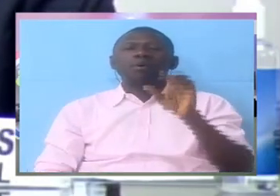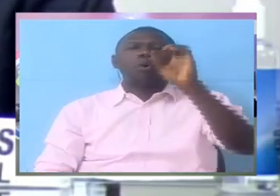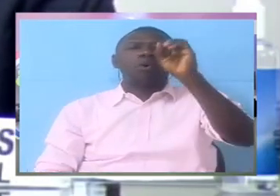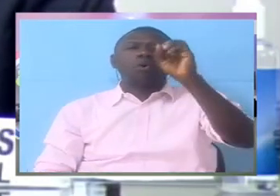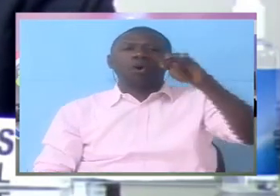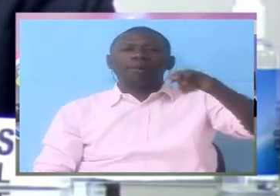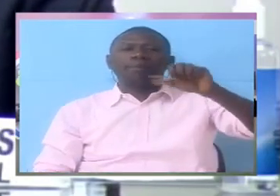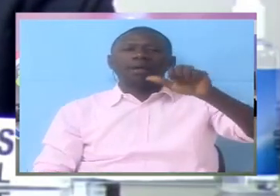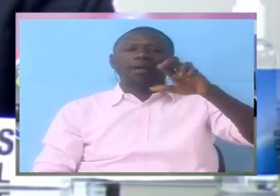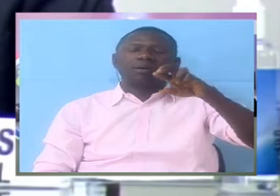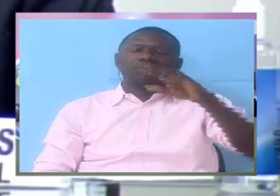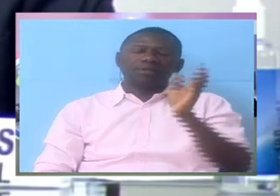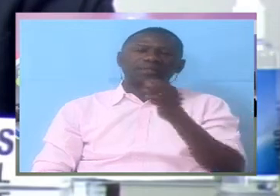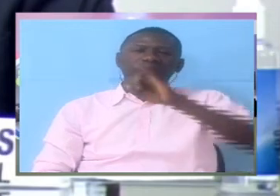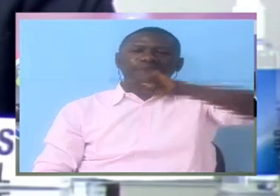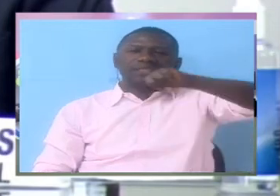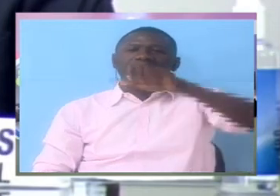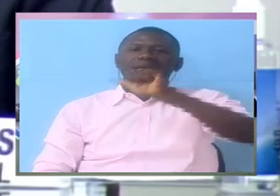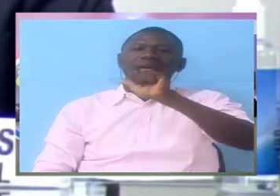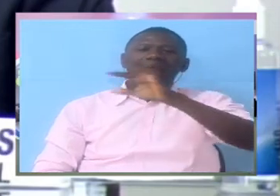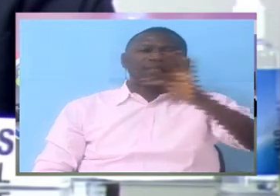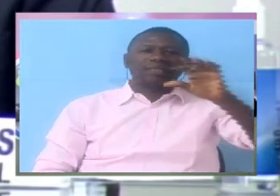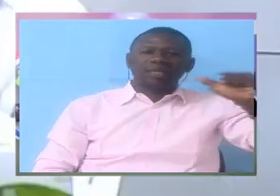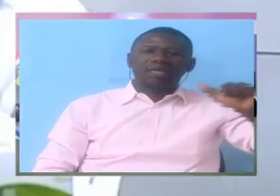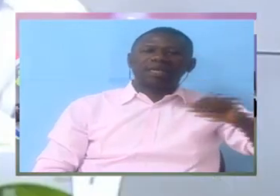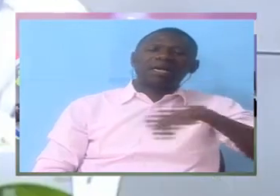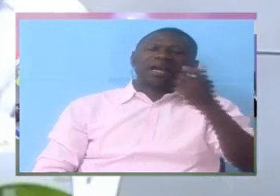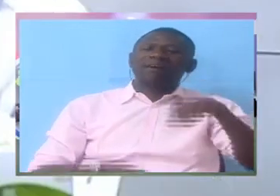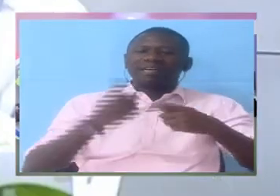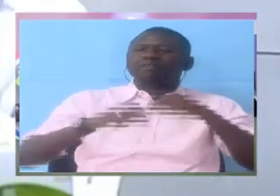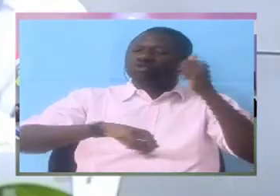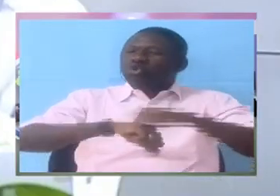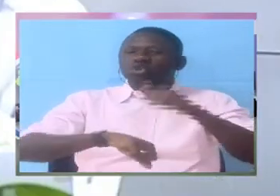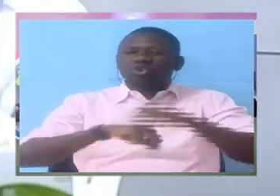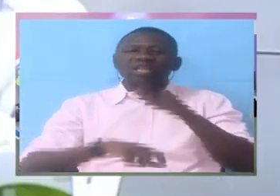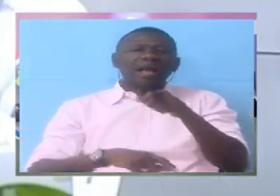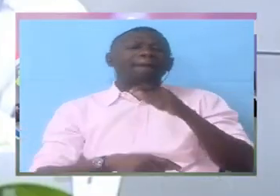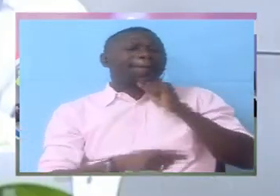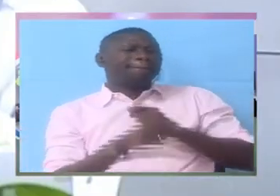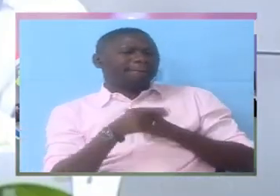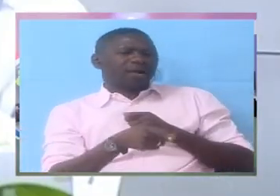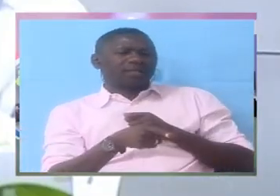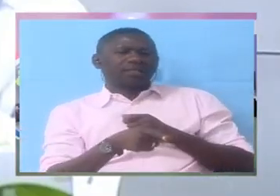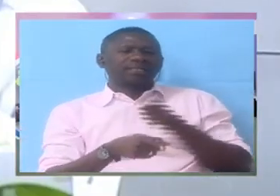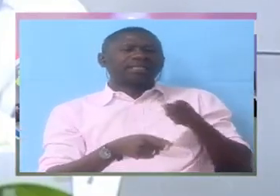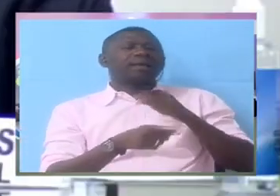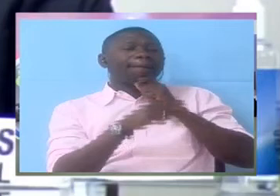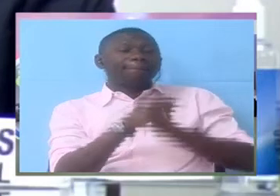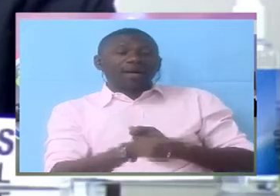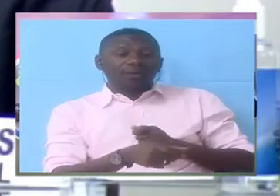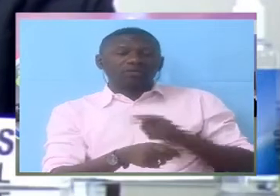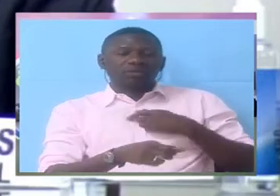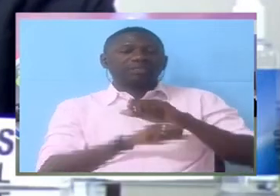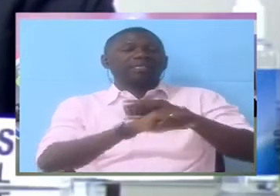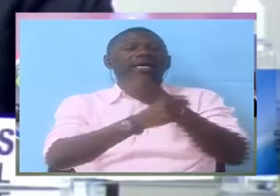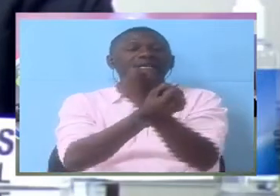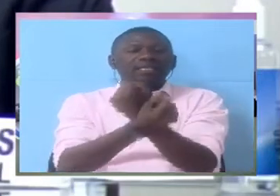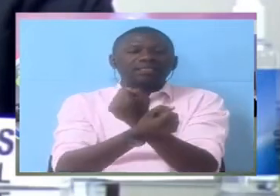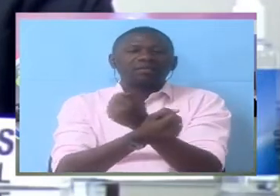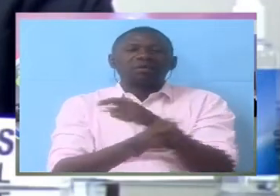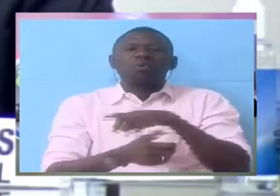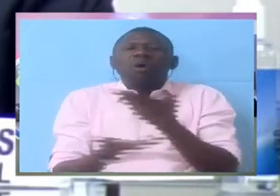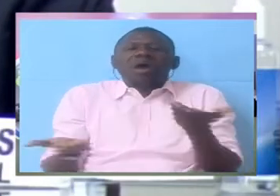la. And his torture. Anala tajire ya melata kan. Omar Jata was arrested for attending a